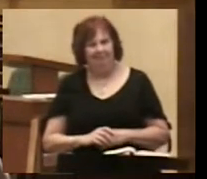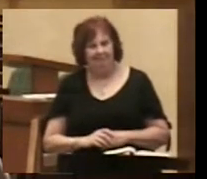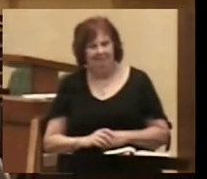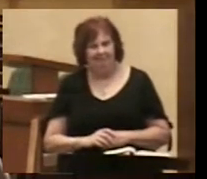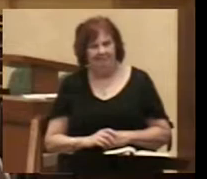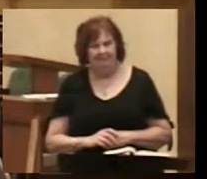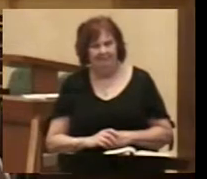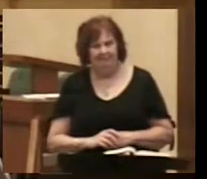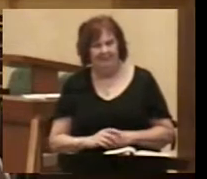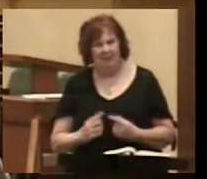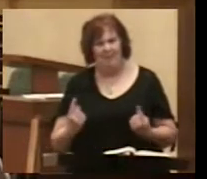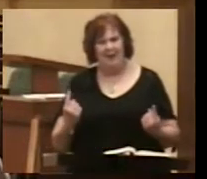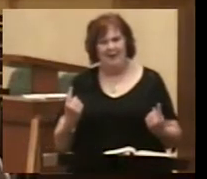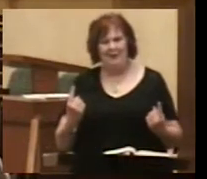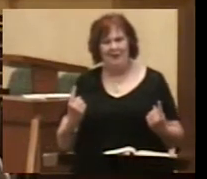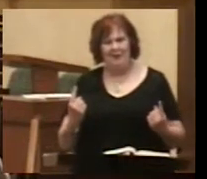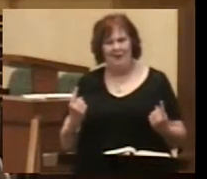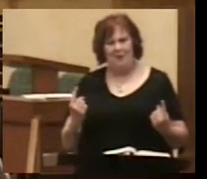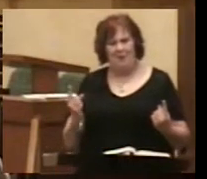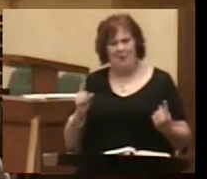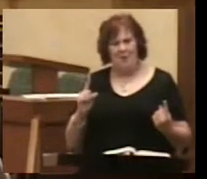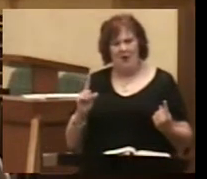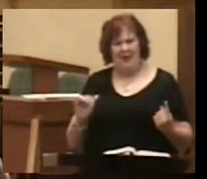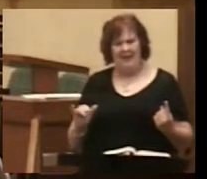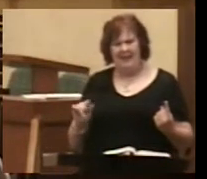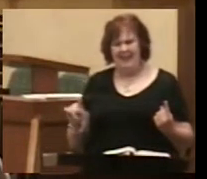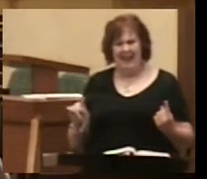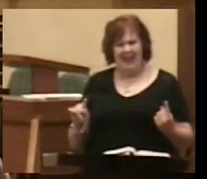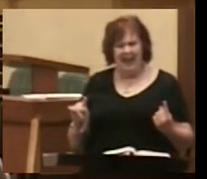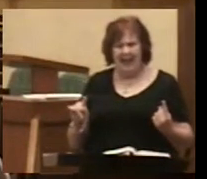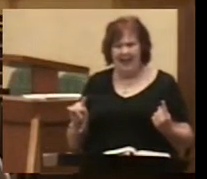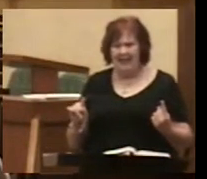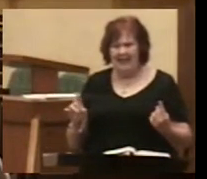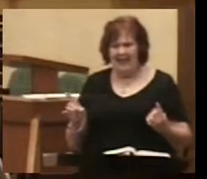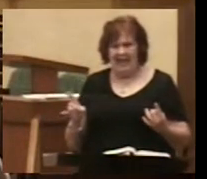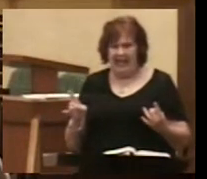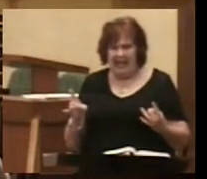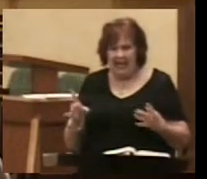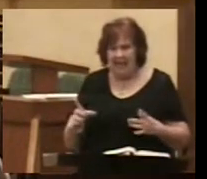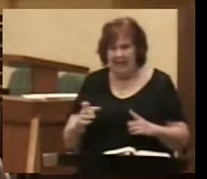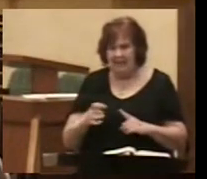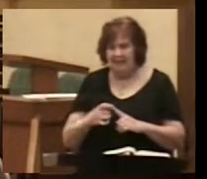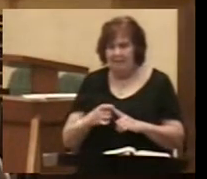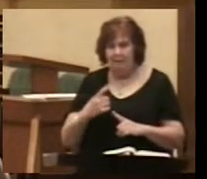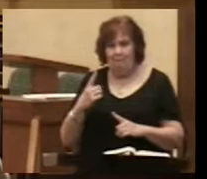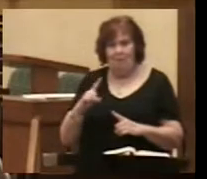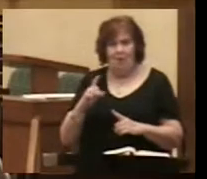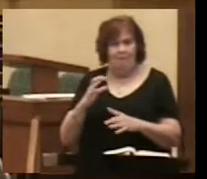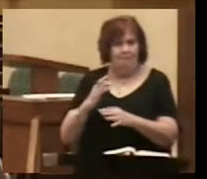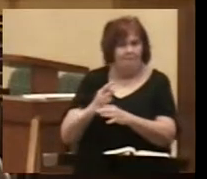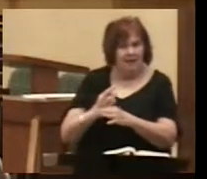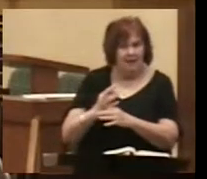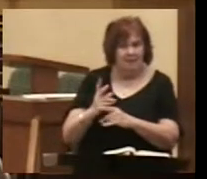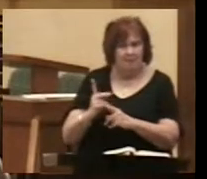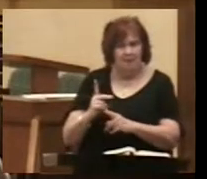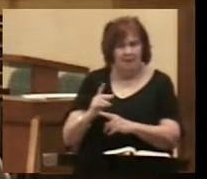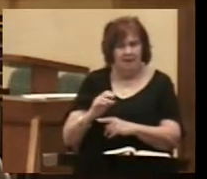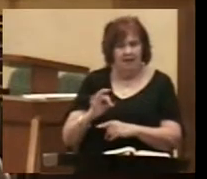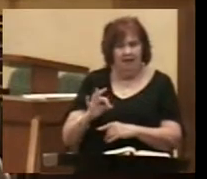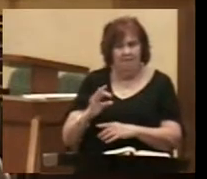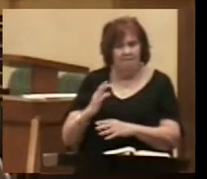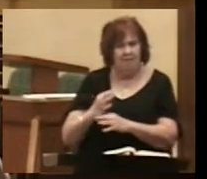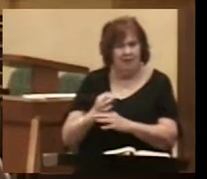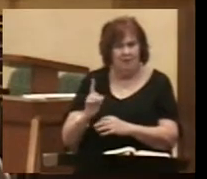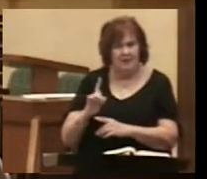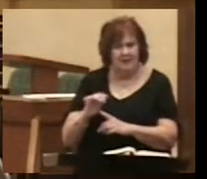It is a wonder where that incivility, even hate, where faith and the people of faith come